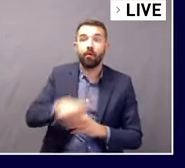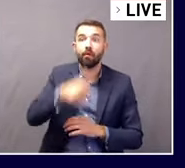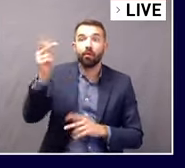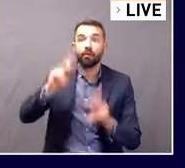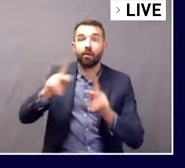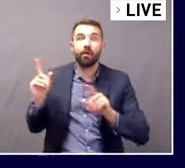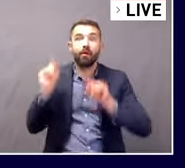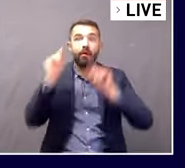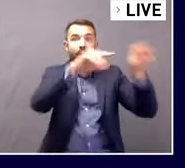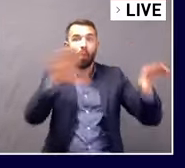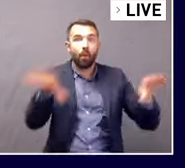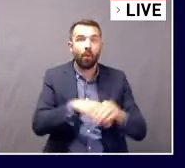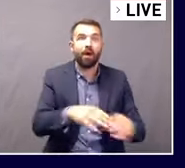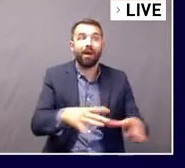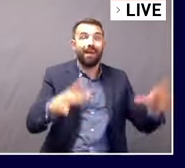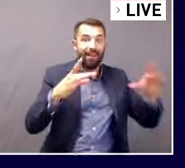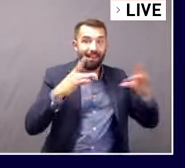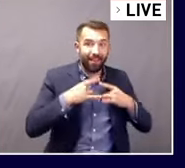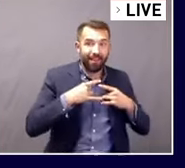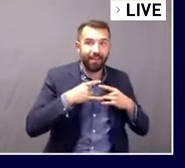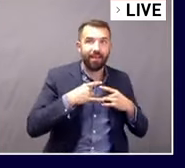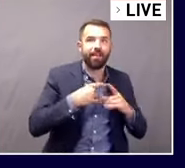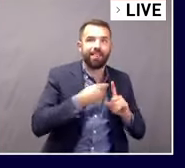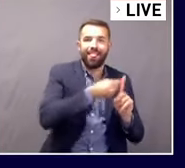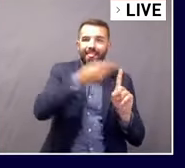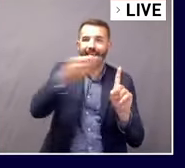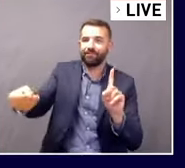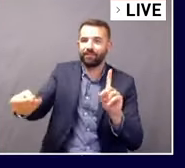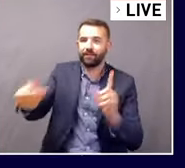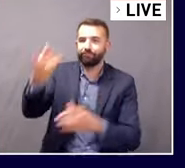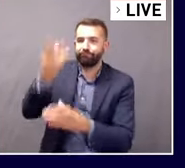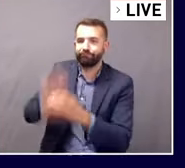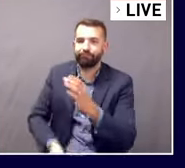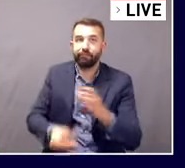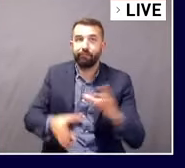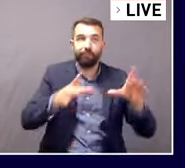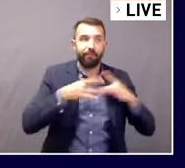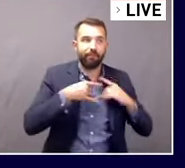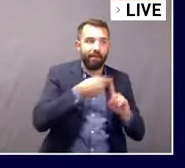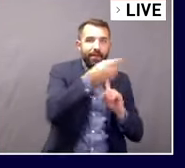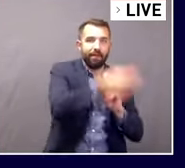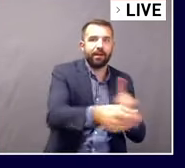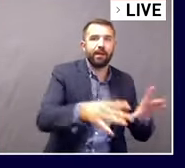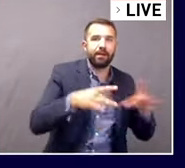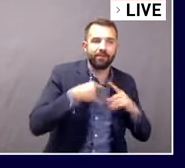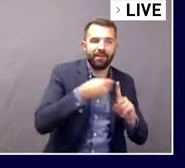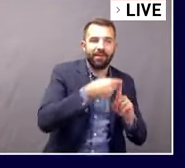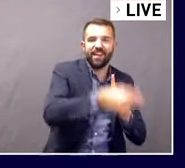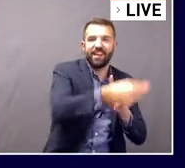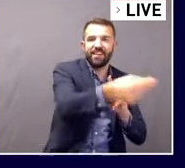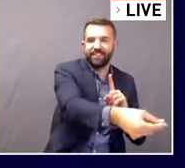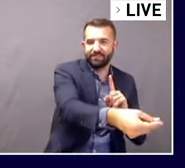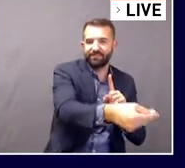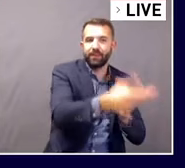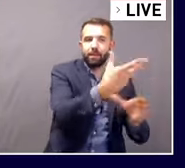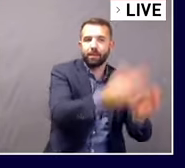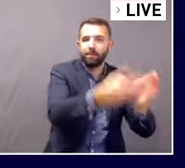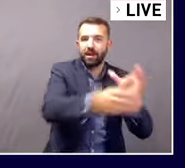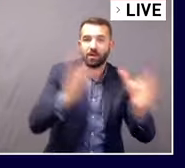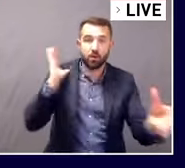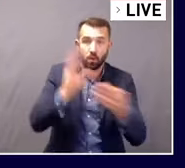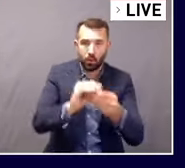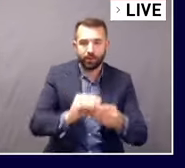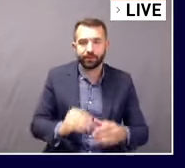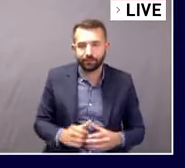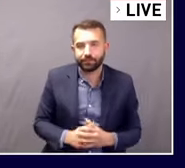at the wedding, just as evidence of how virulent the disease can be and how far-reaching the effects can be. None of these 7